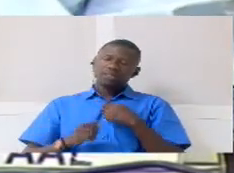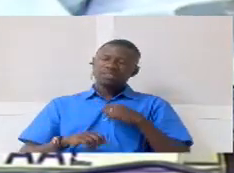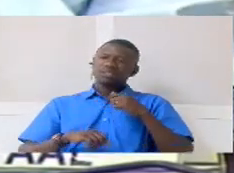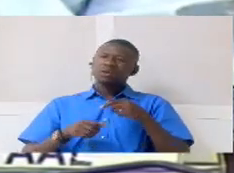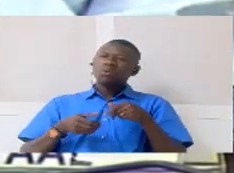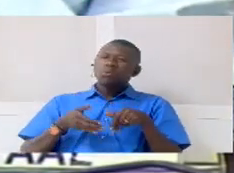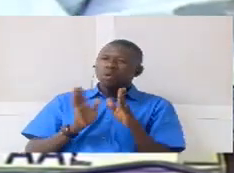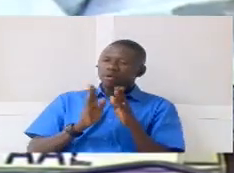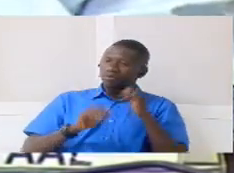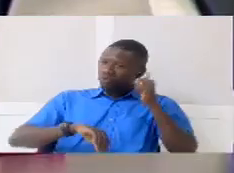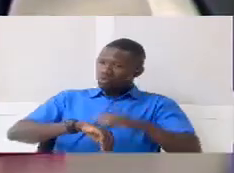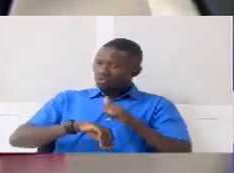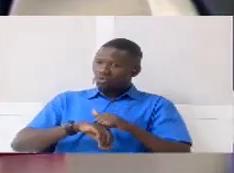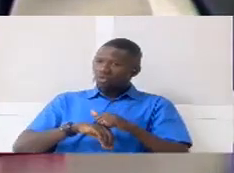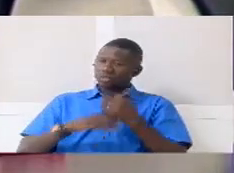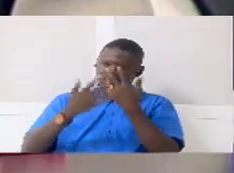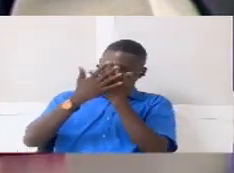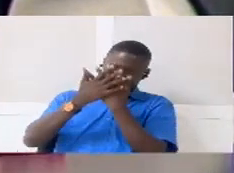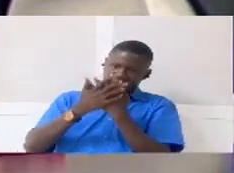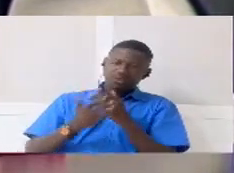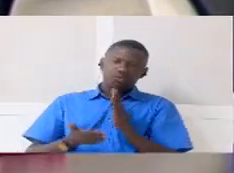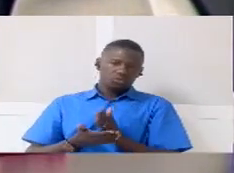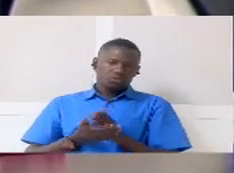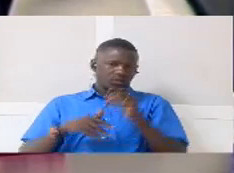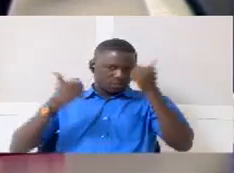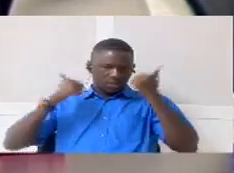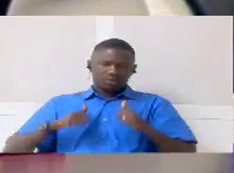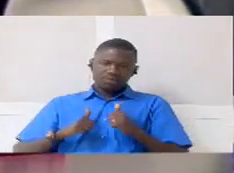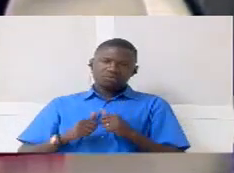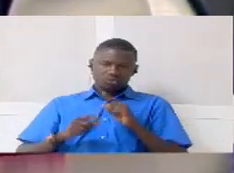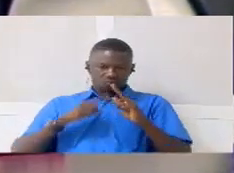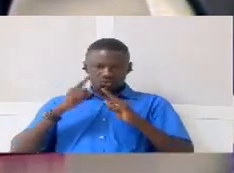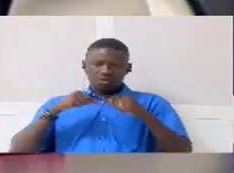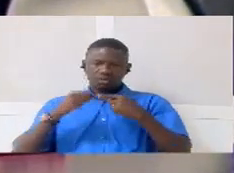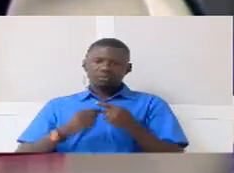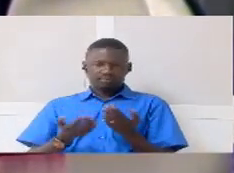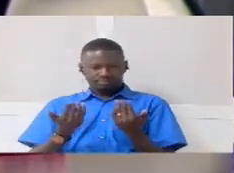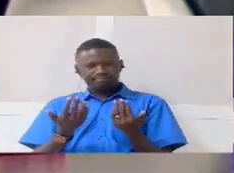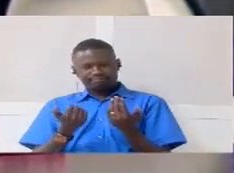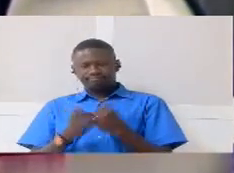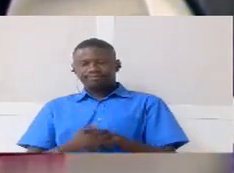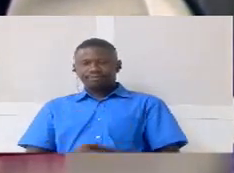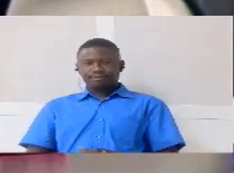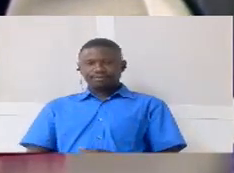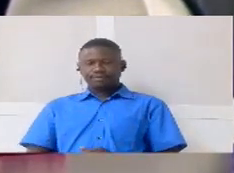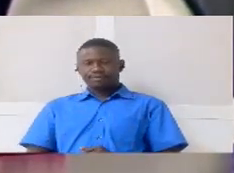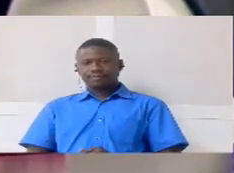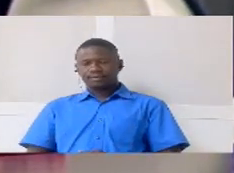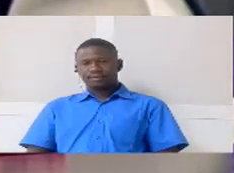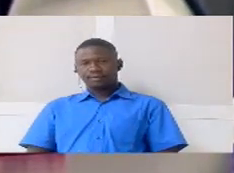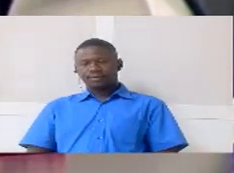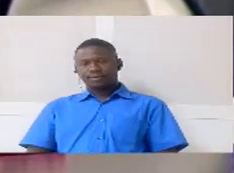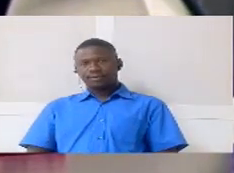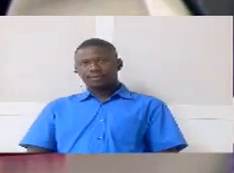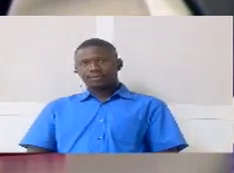happened. Yeah, mem fo to nyala kul keta wo nyale bari mbe mem fo kanjang wolem nyintiko tumo ki kana